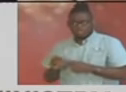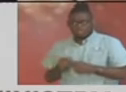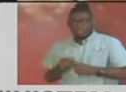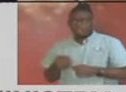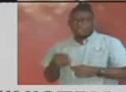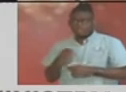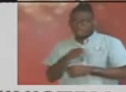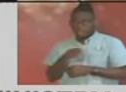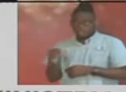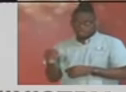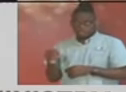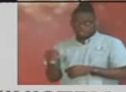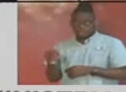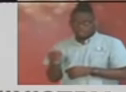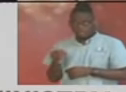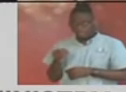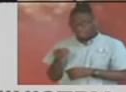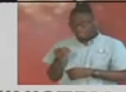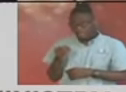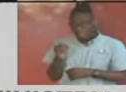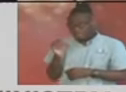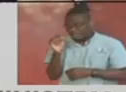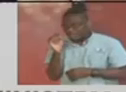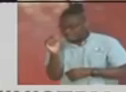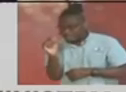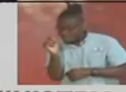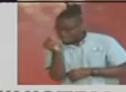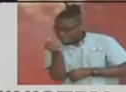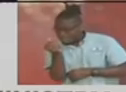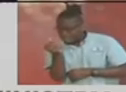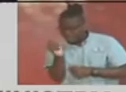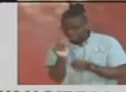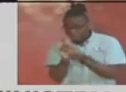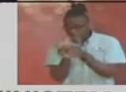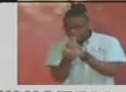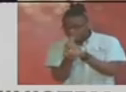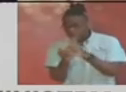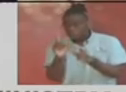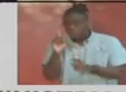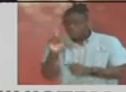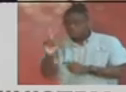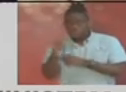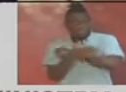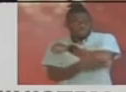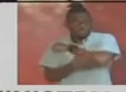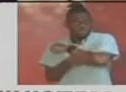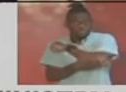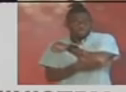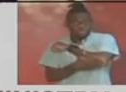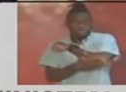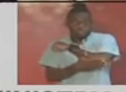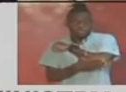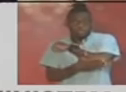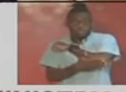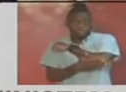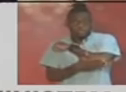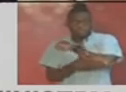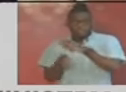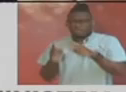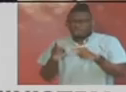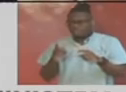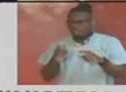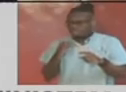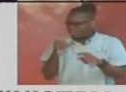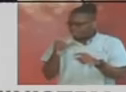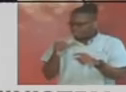possible mutation in one country from another, similar to, but not the Brazil variant.